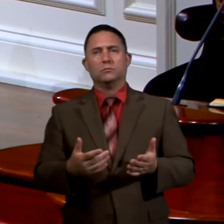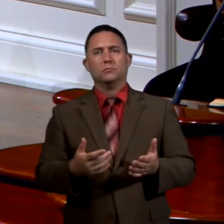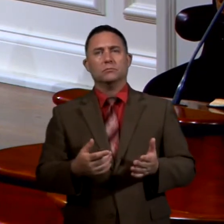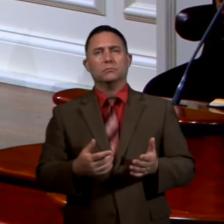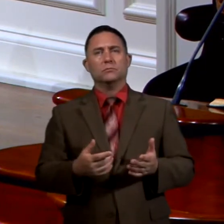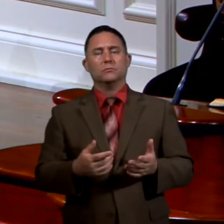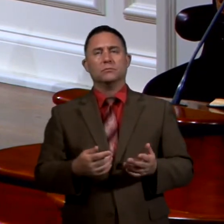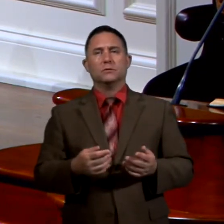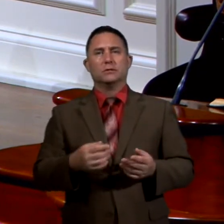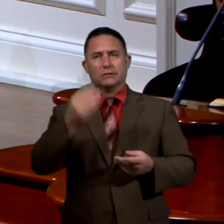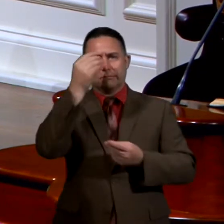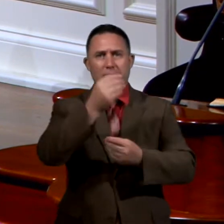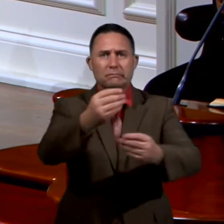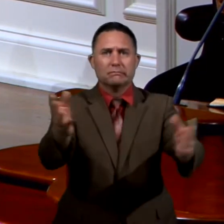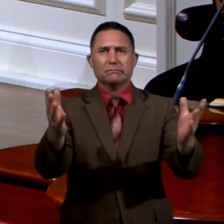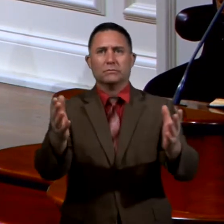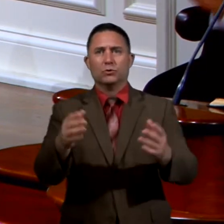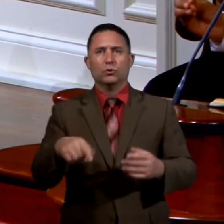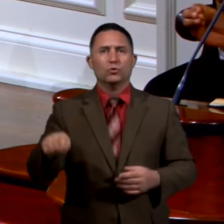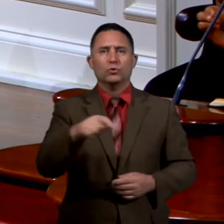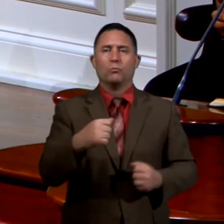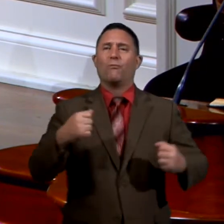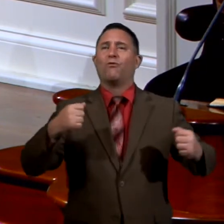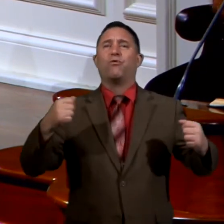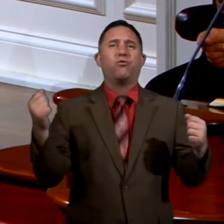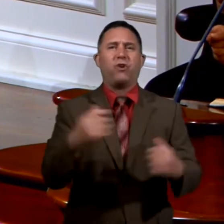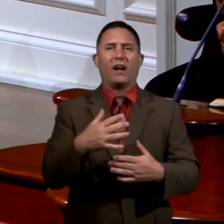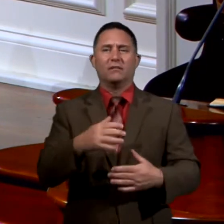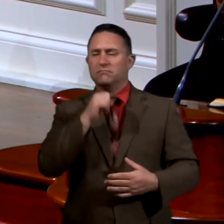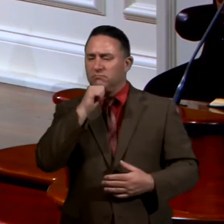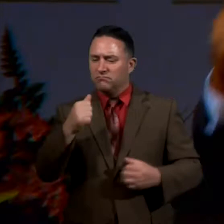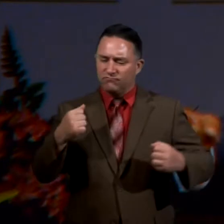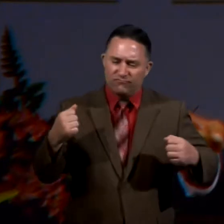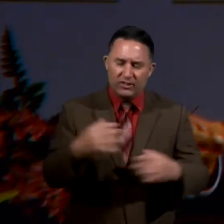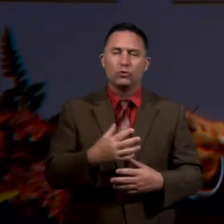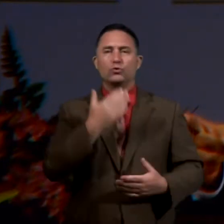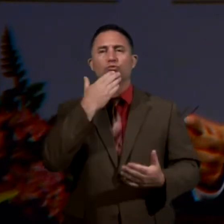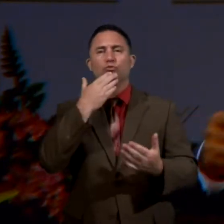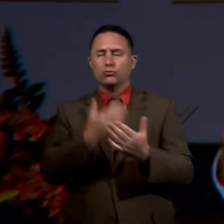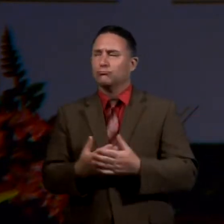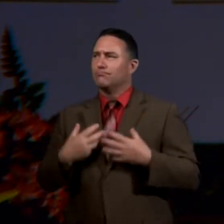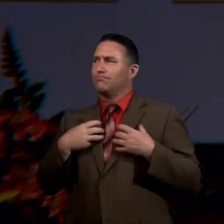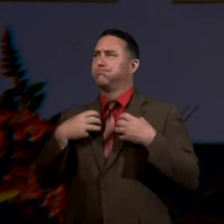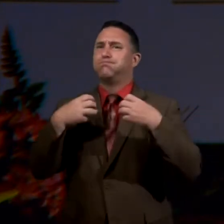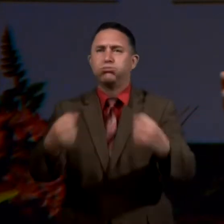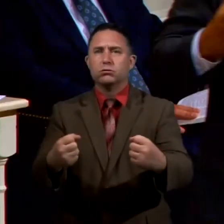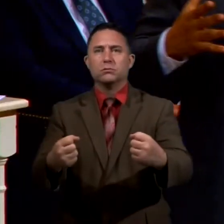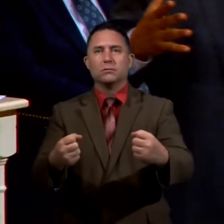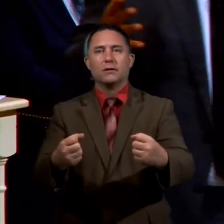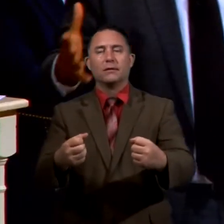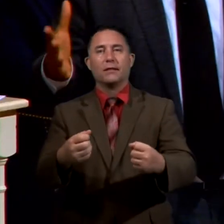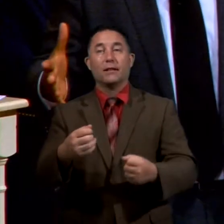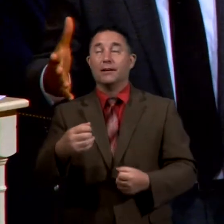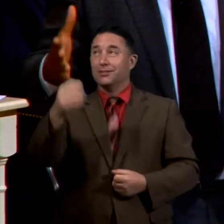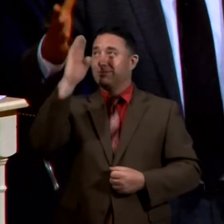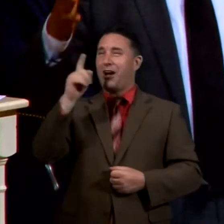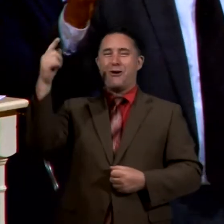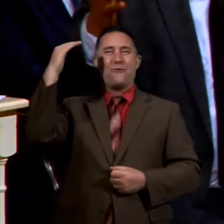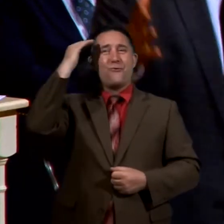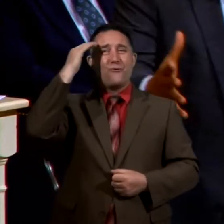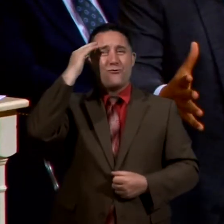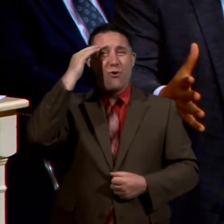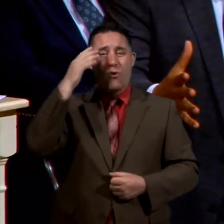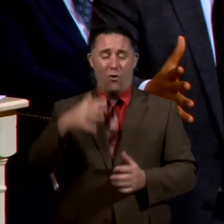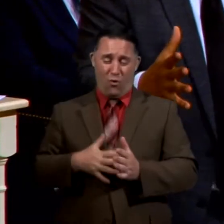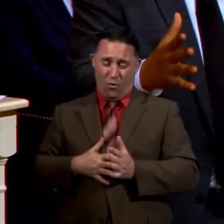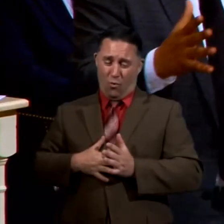always been one to tell us, be thou not afraid, fear not, be of good courage. It's almost as if God knows that our